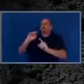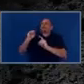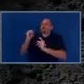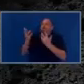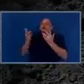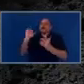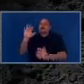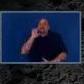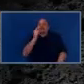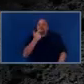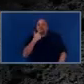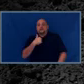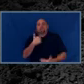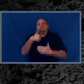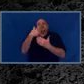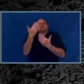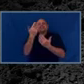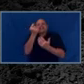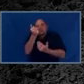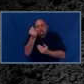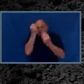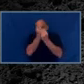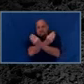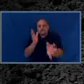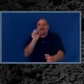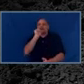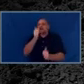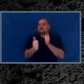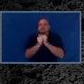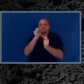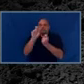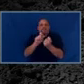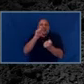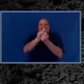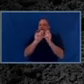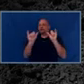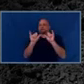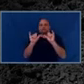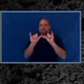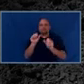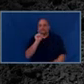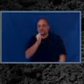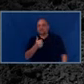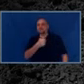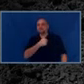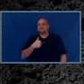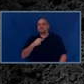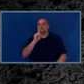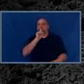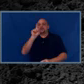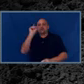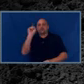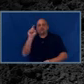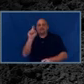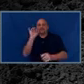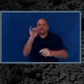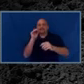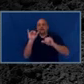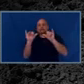will give us some information, it's not the most accurate measurement. So we really are waiting for the sample mass measurement on Saturday.